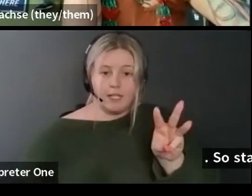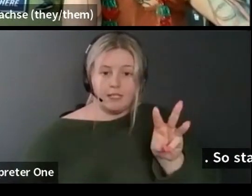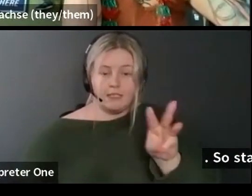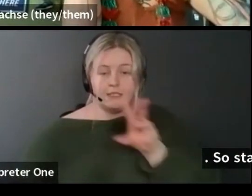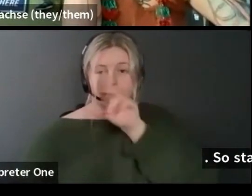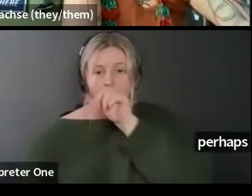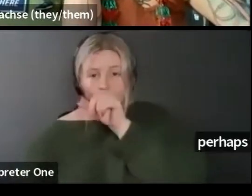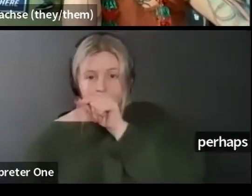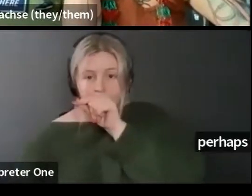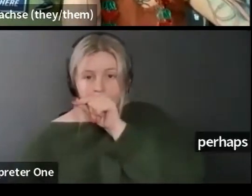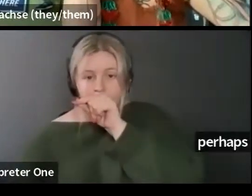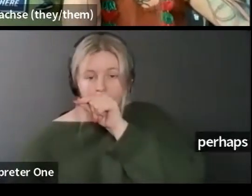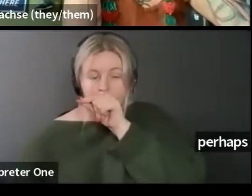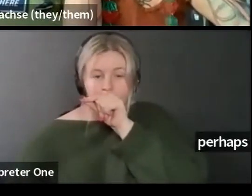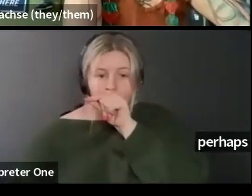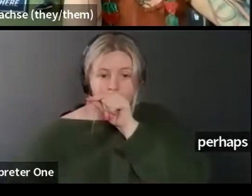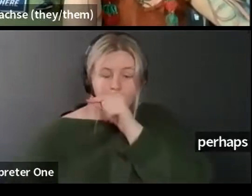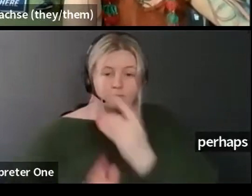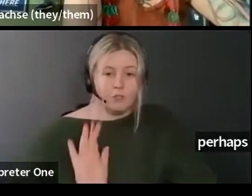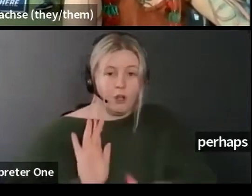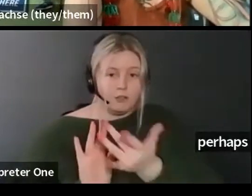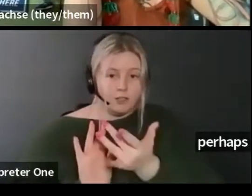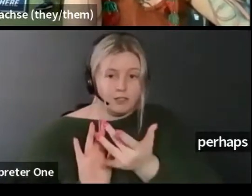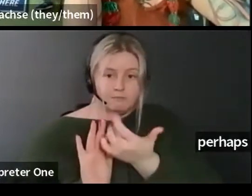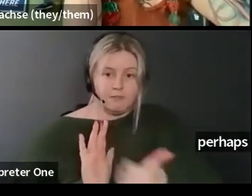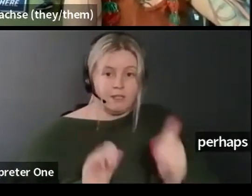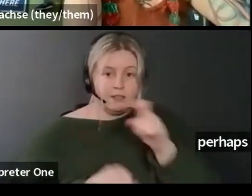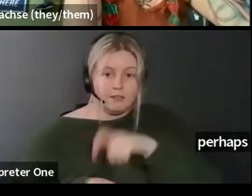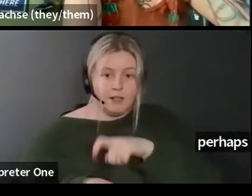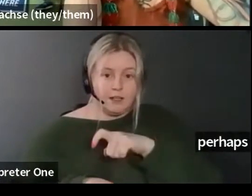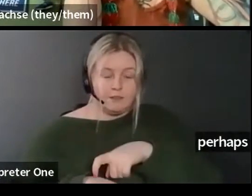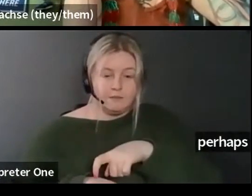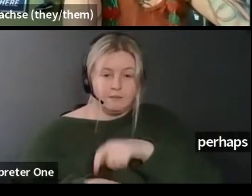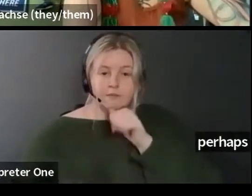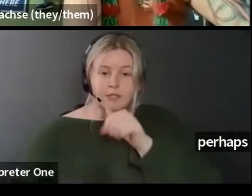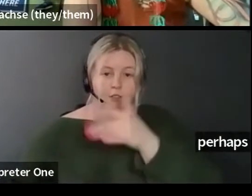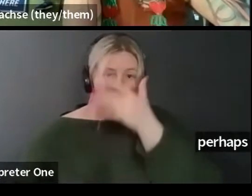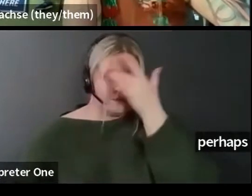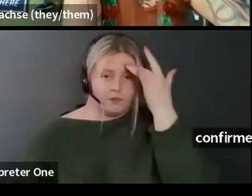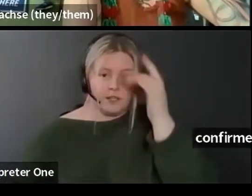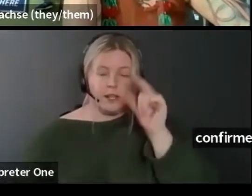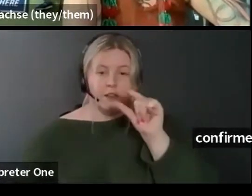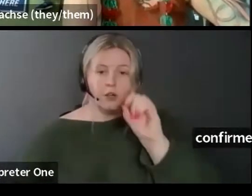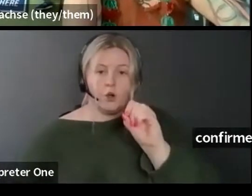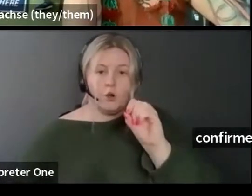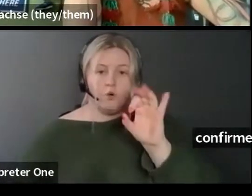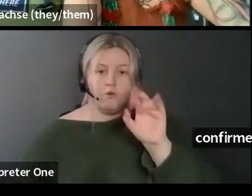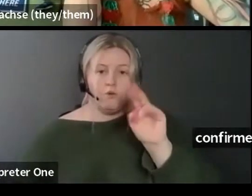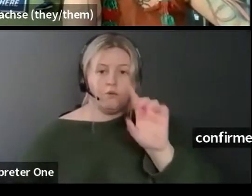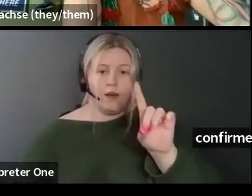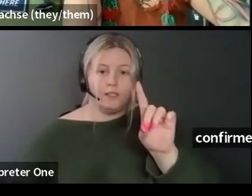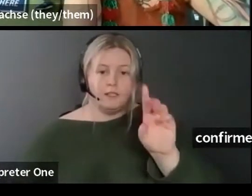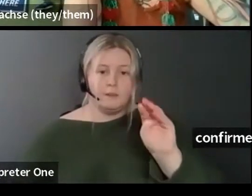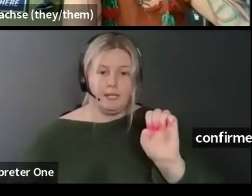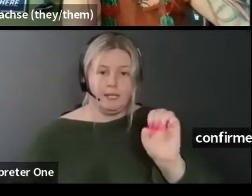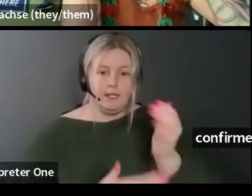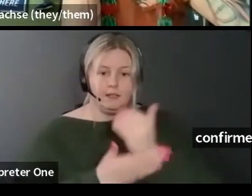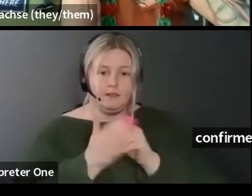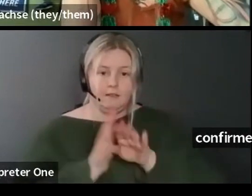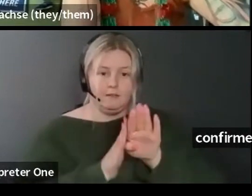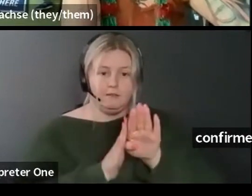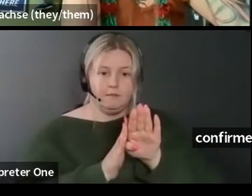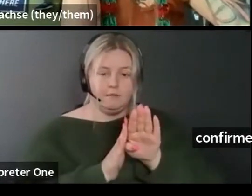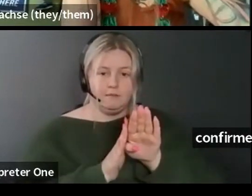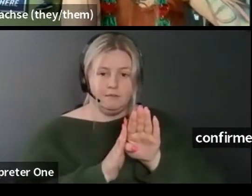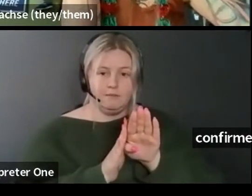feed. Stay in touch. And don't forget about our GoFundMe. We're living on a